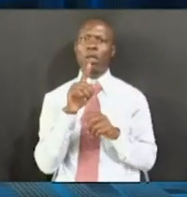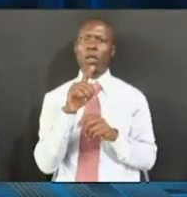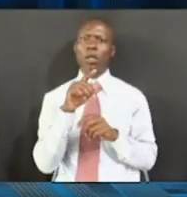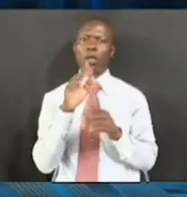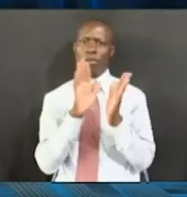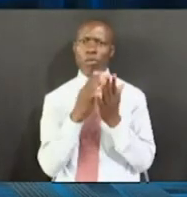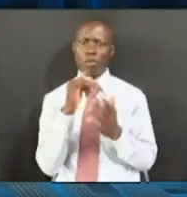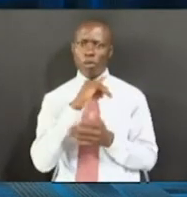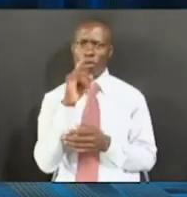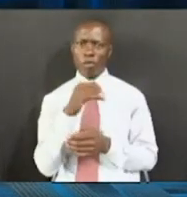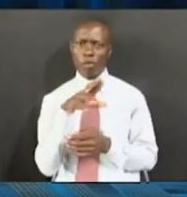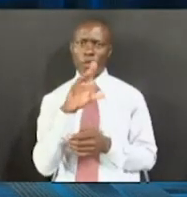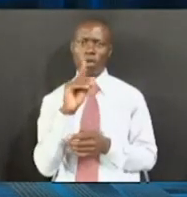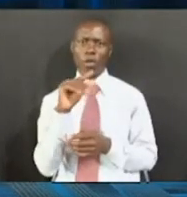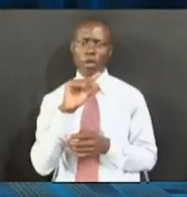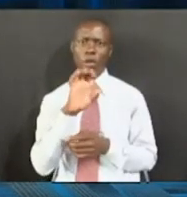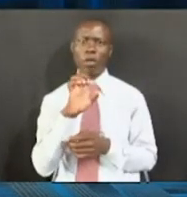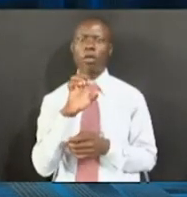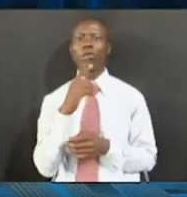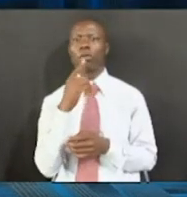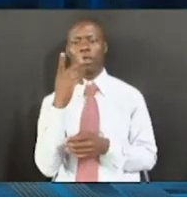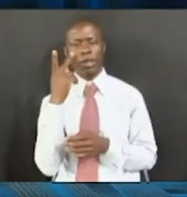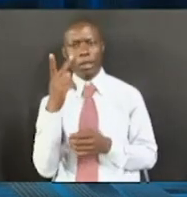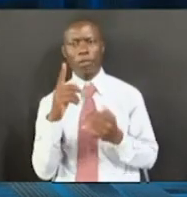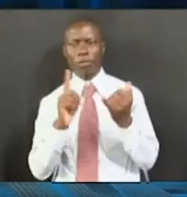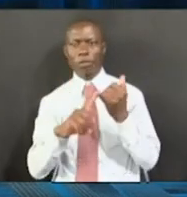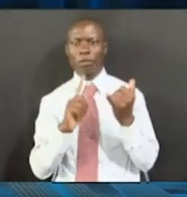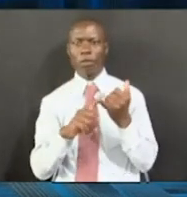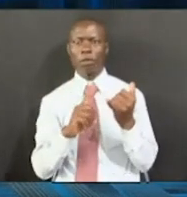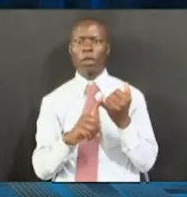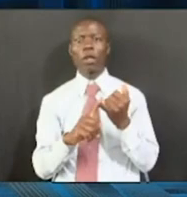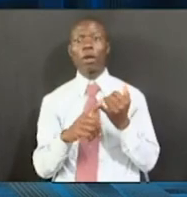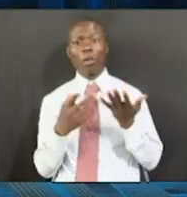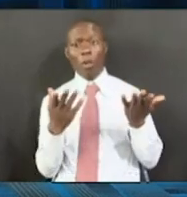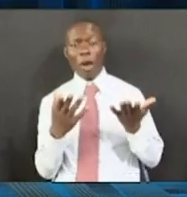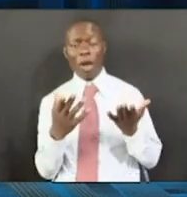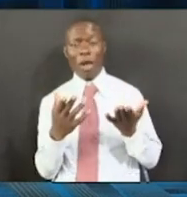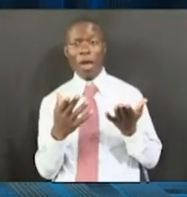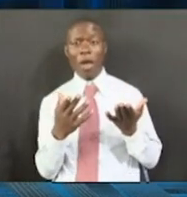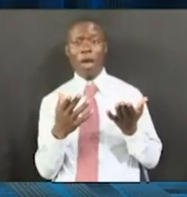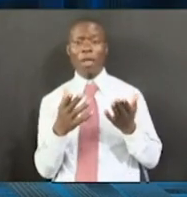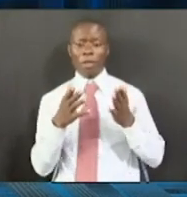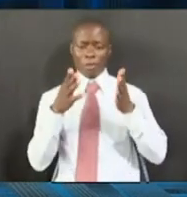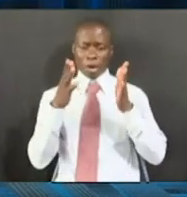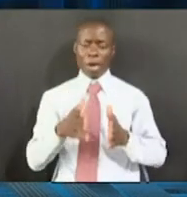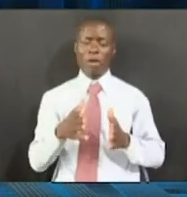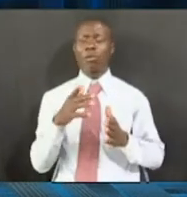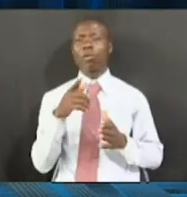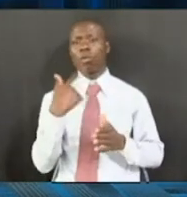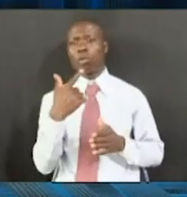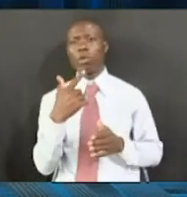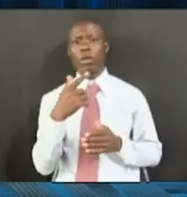see. Number one, you will see a God who is faithful.